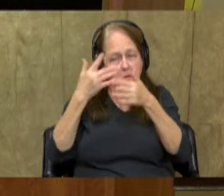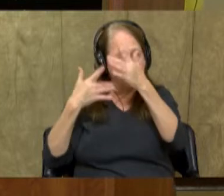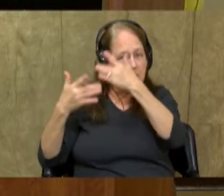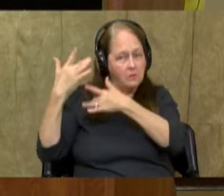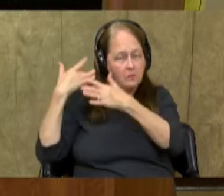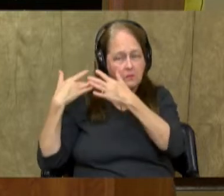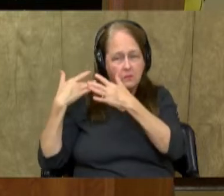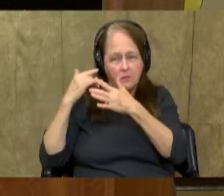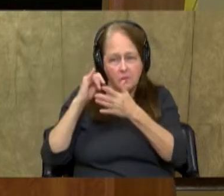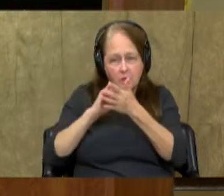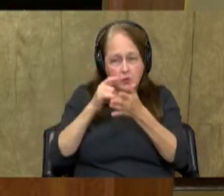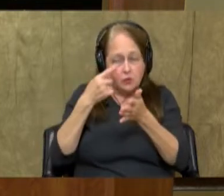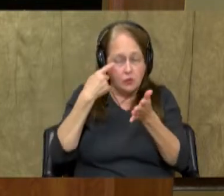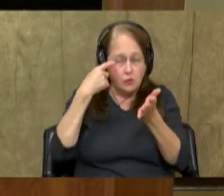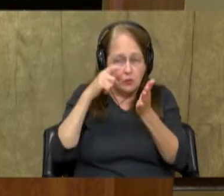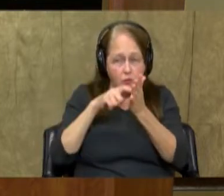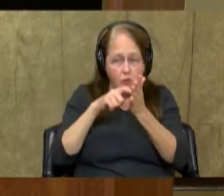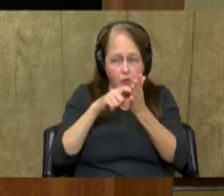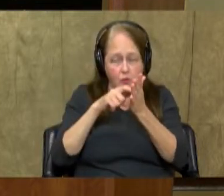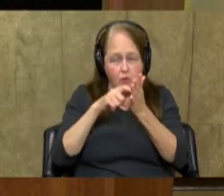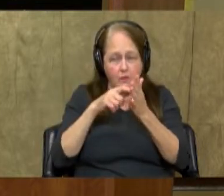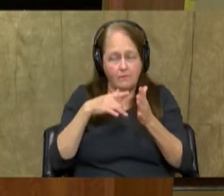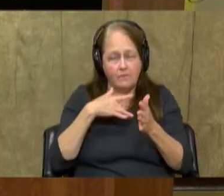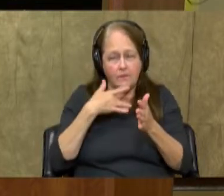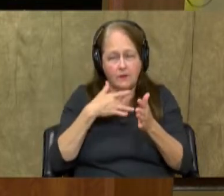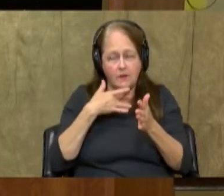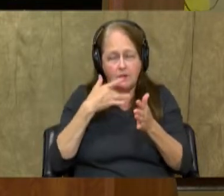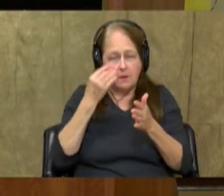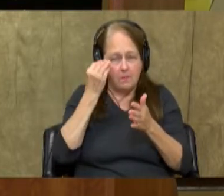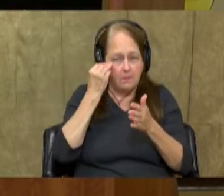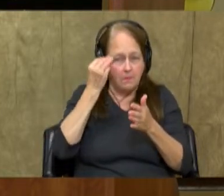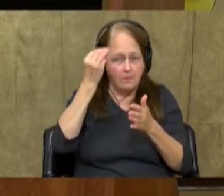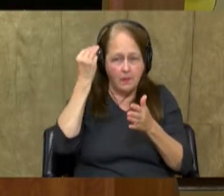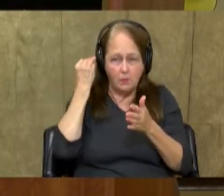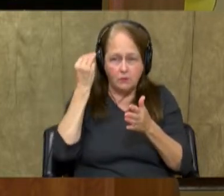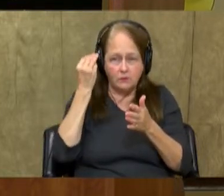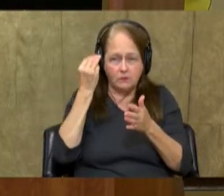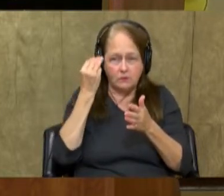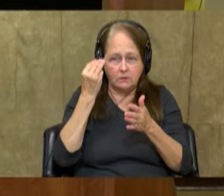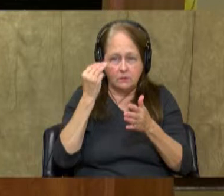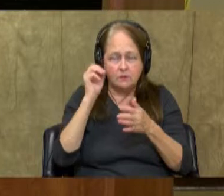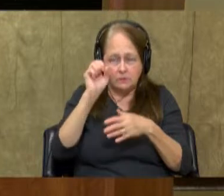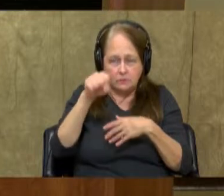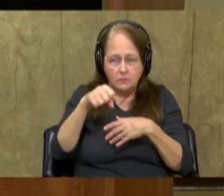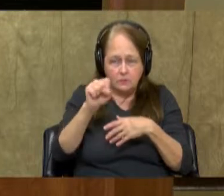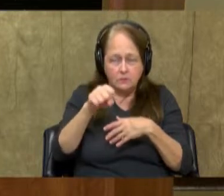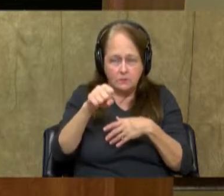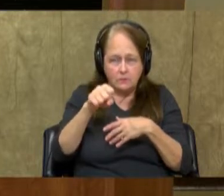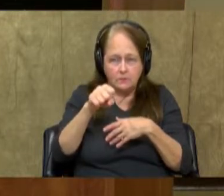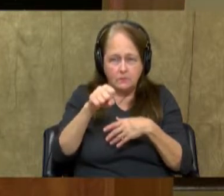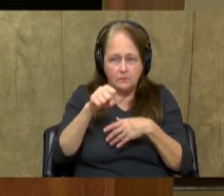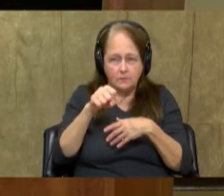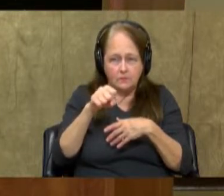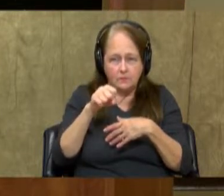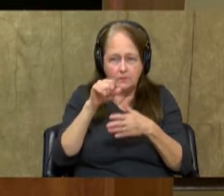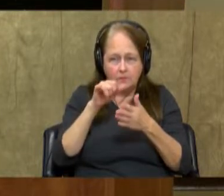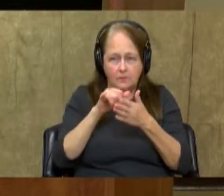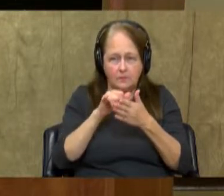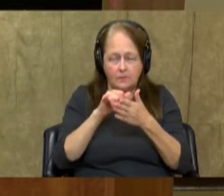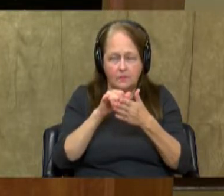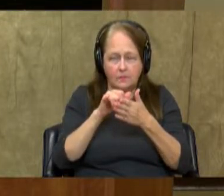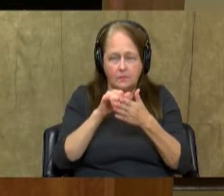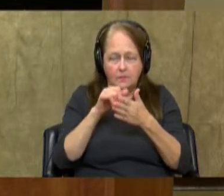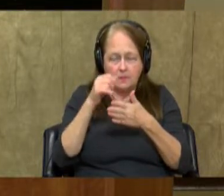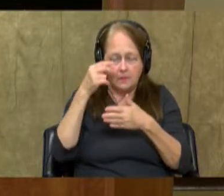this paragraph, did you notice any feelings or memories? Yes. In this